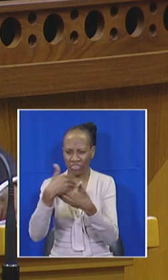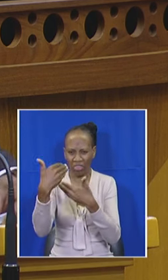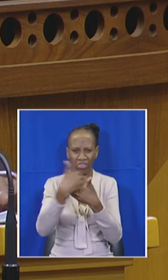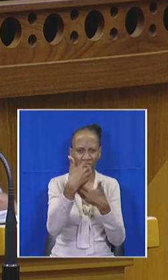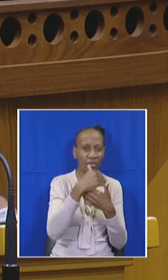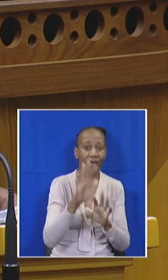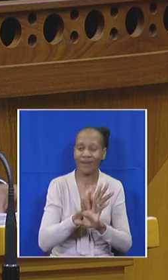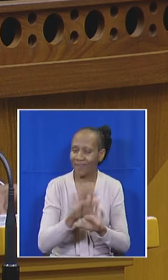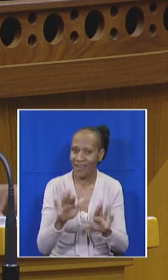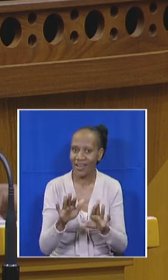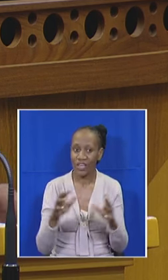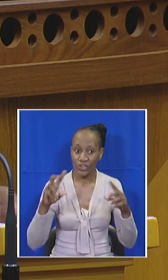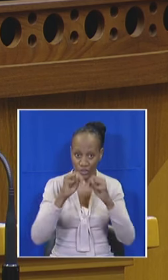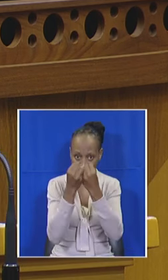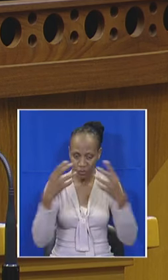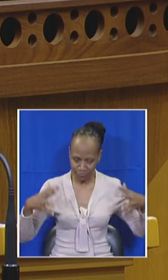nation.